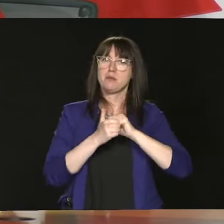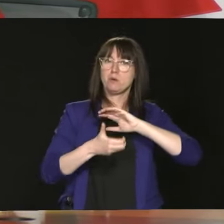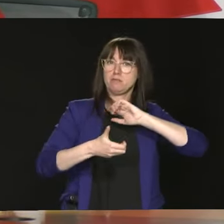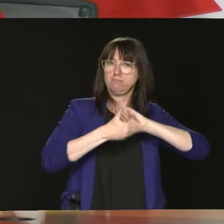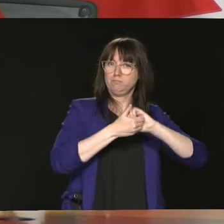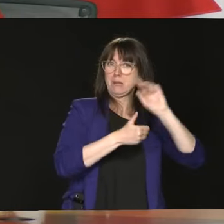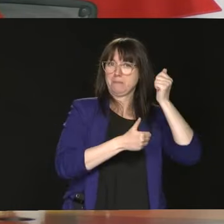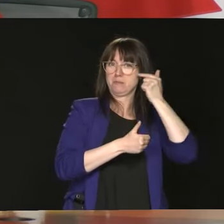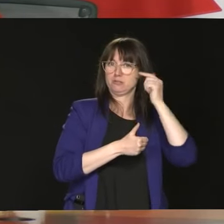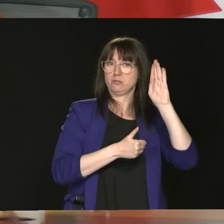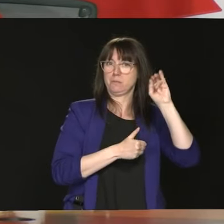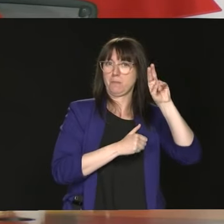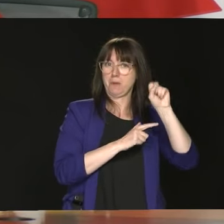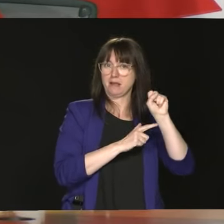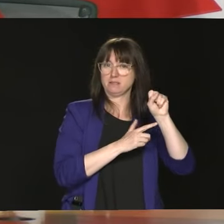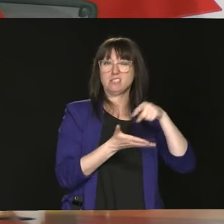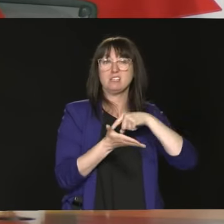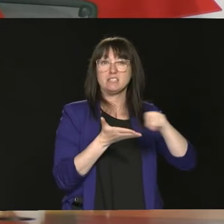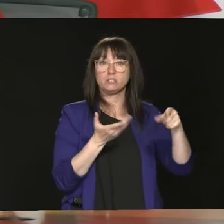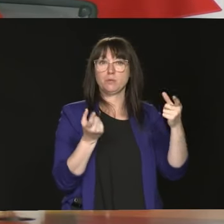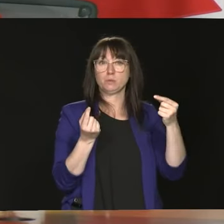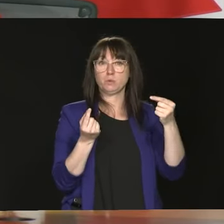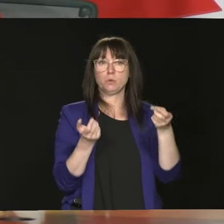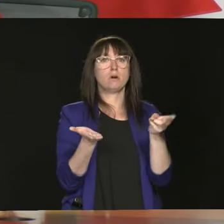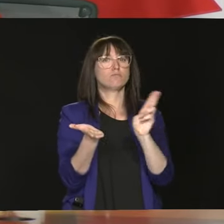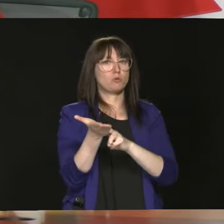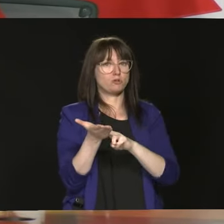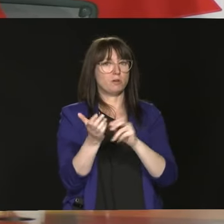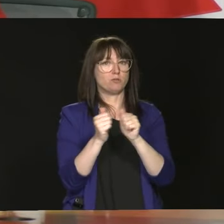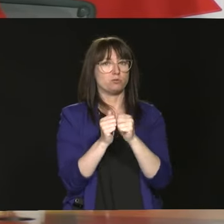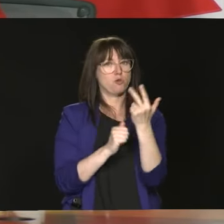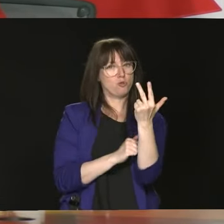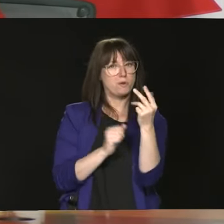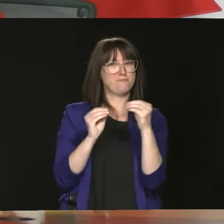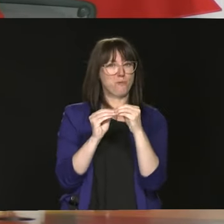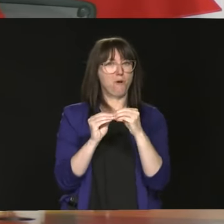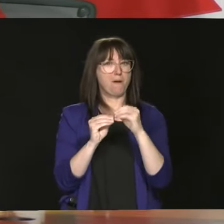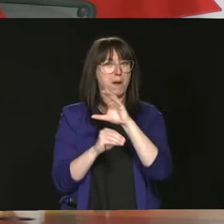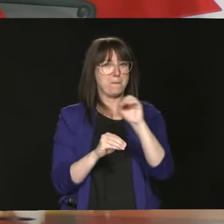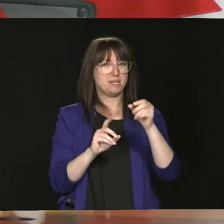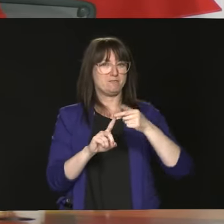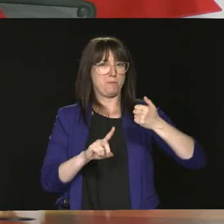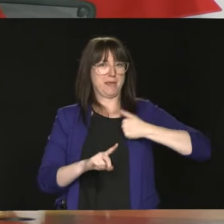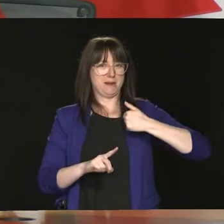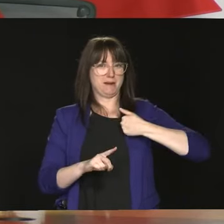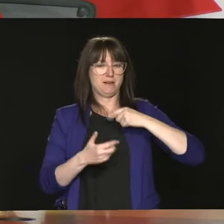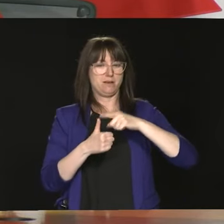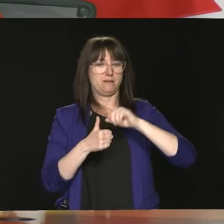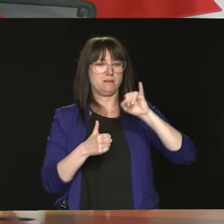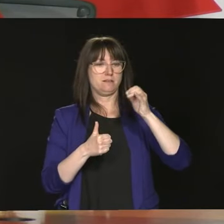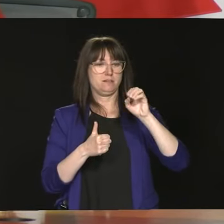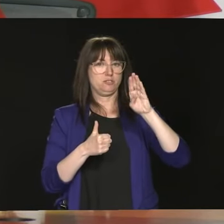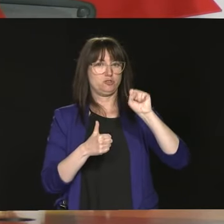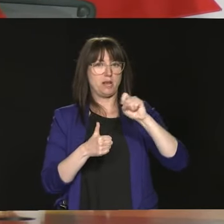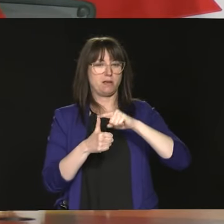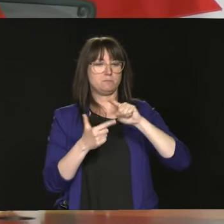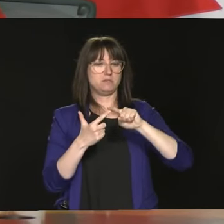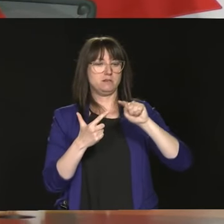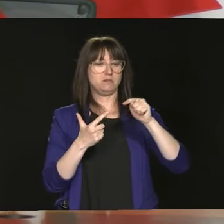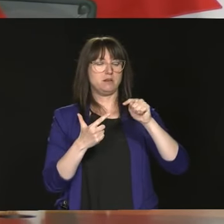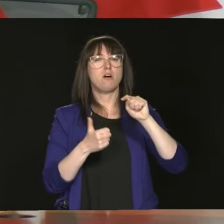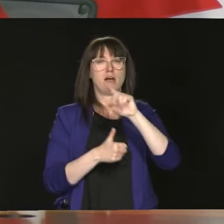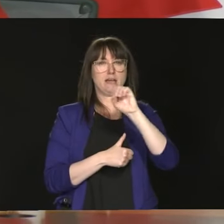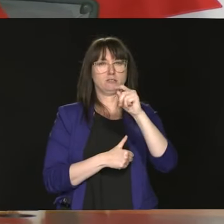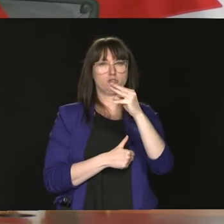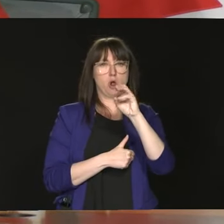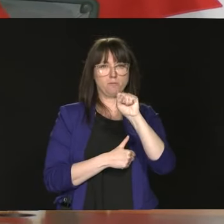have signed contracts with 3 more Canadian companies, including Jacobs and Thompson out of Toronto, Windsor Mold Group